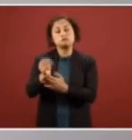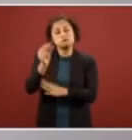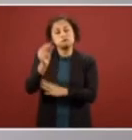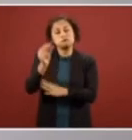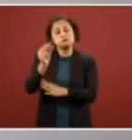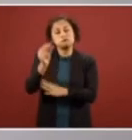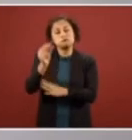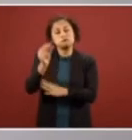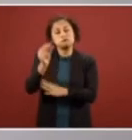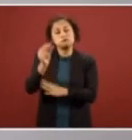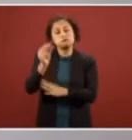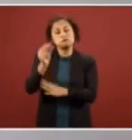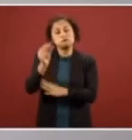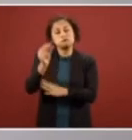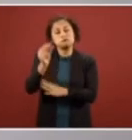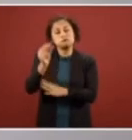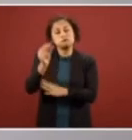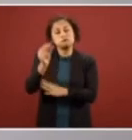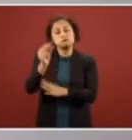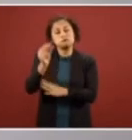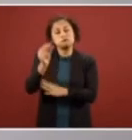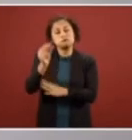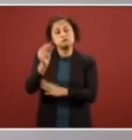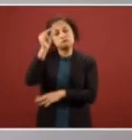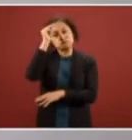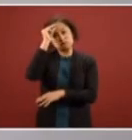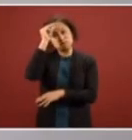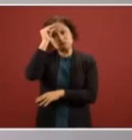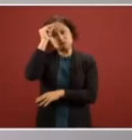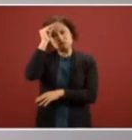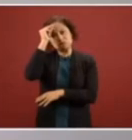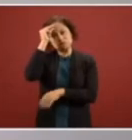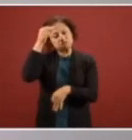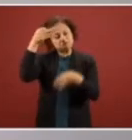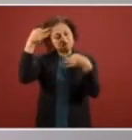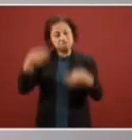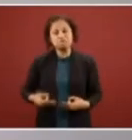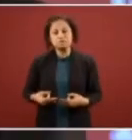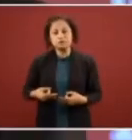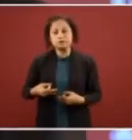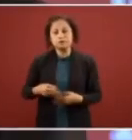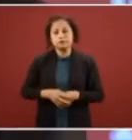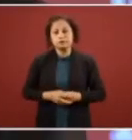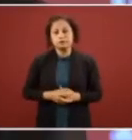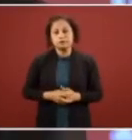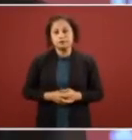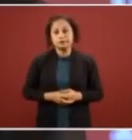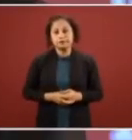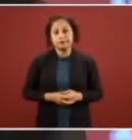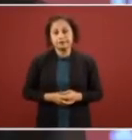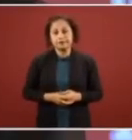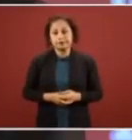inteligencia, that behaved with intelligence y firmeza, and firmness.